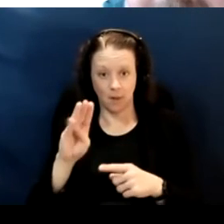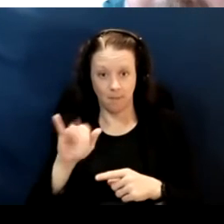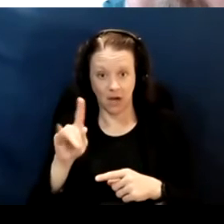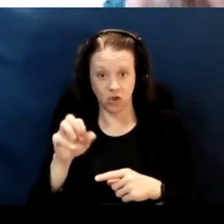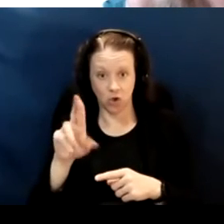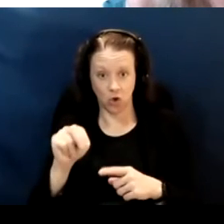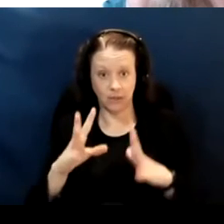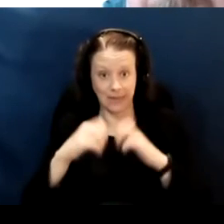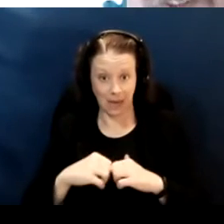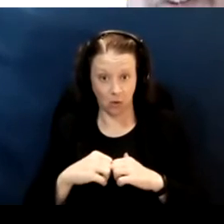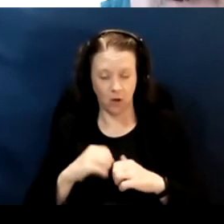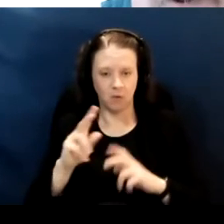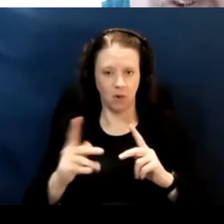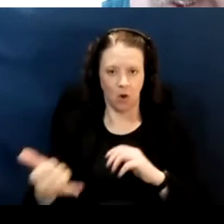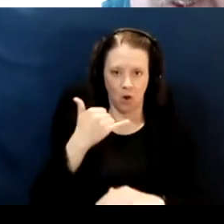the information.